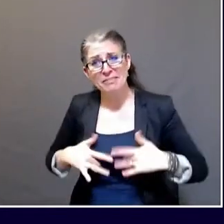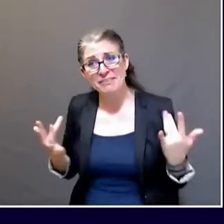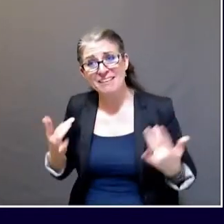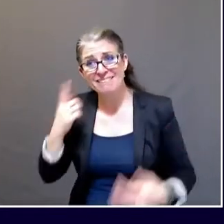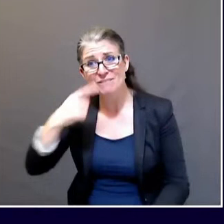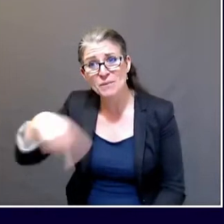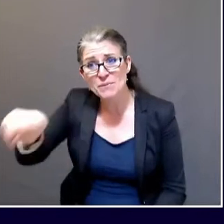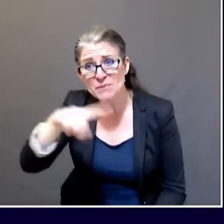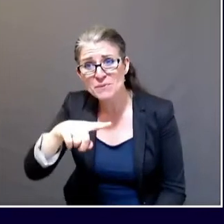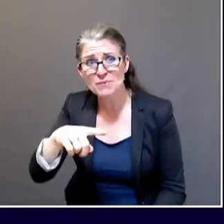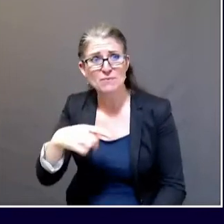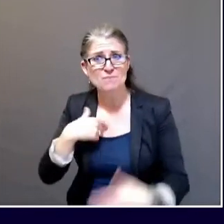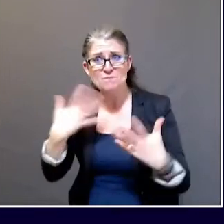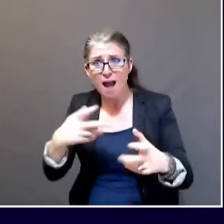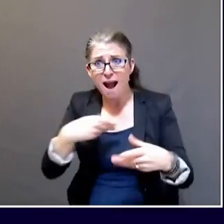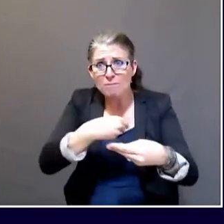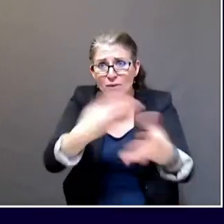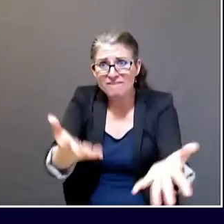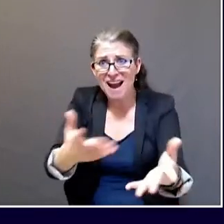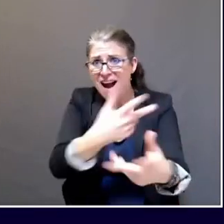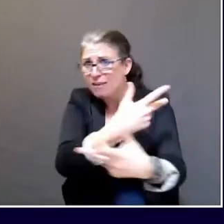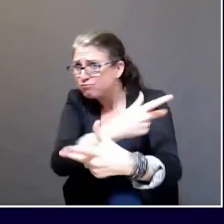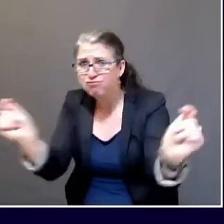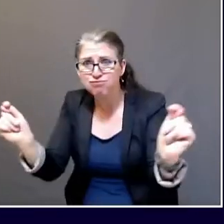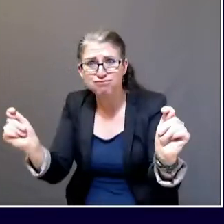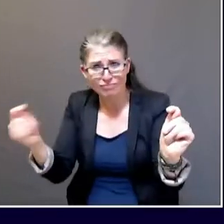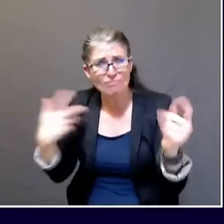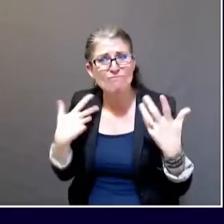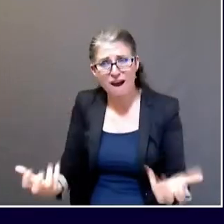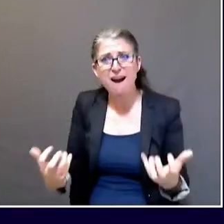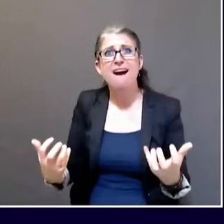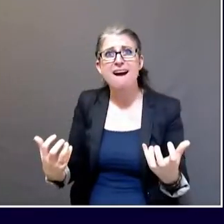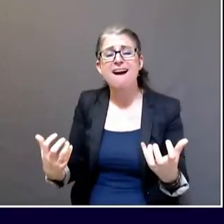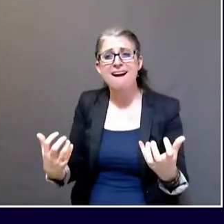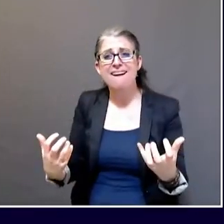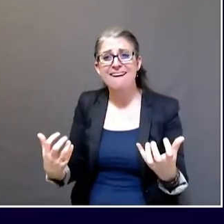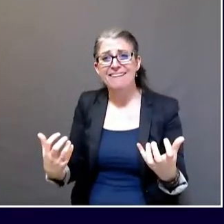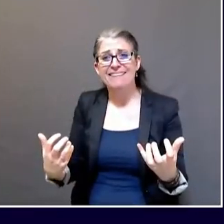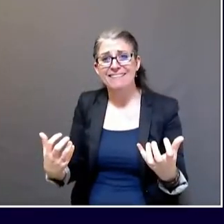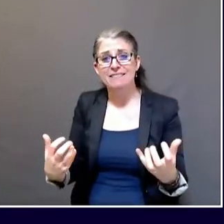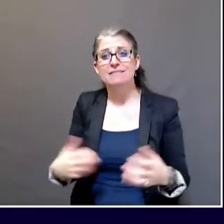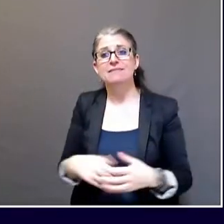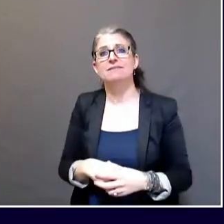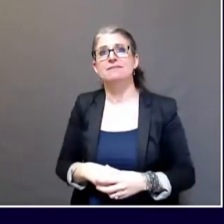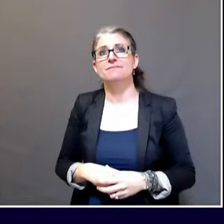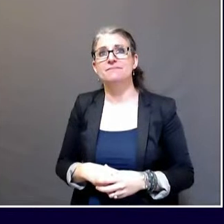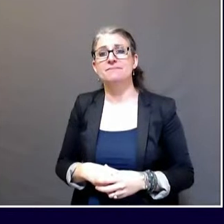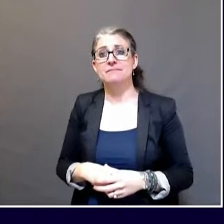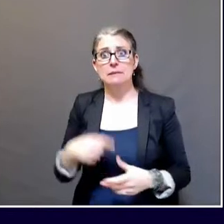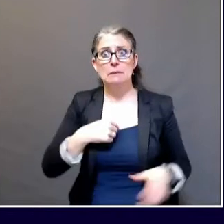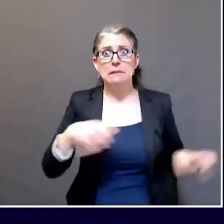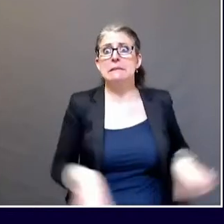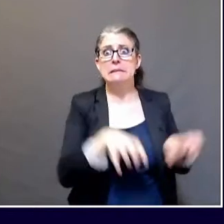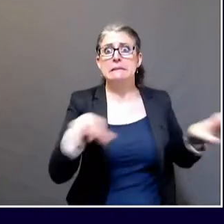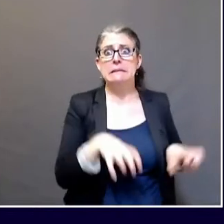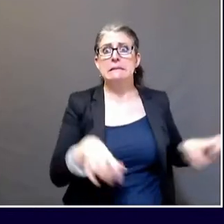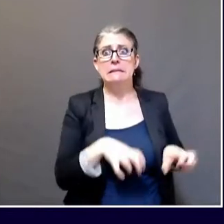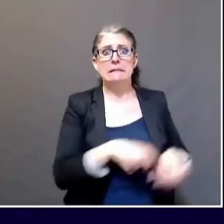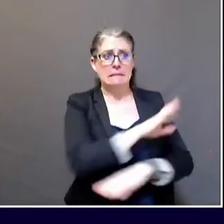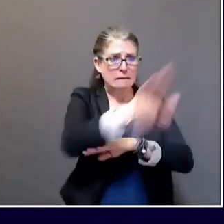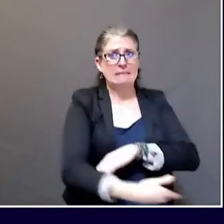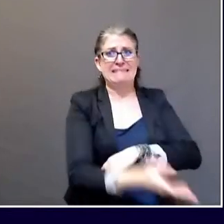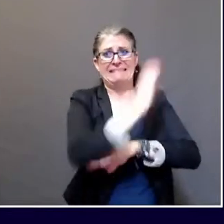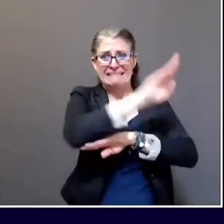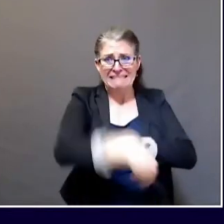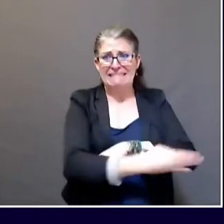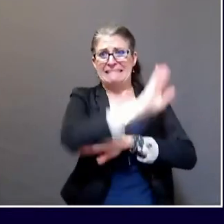state their 2-dose series of COVID vaccine. We're doing everything that we can to speed up that process, making sure